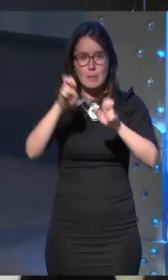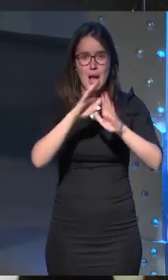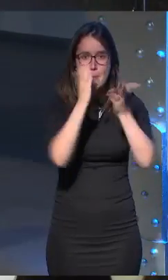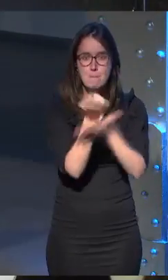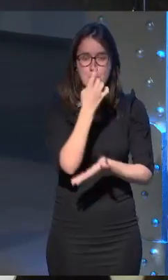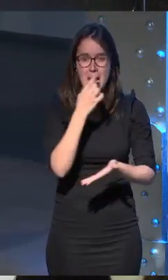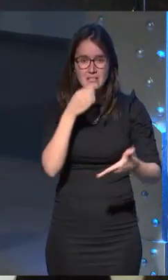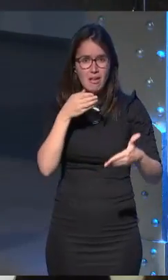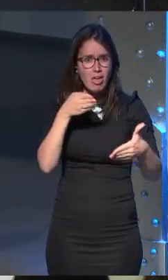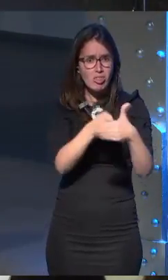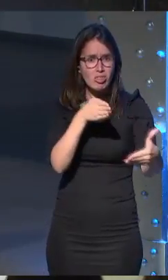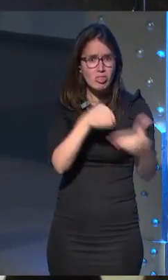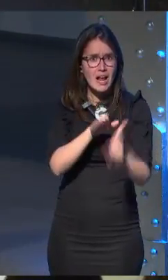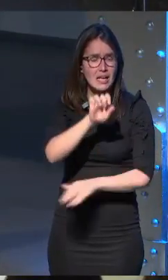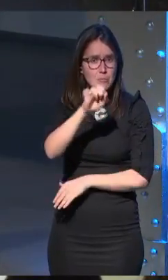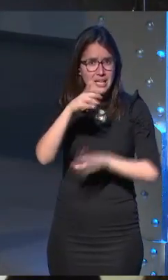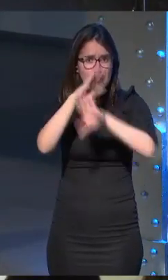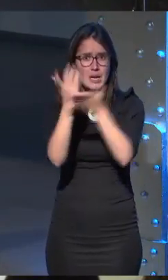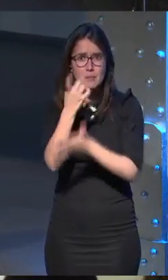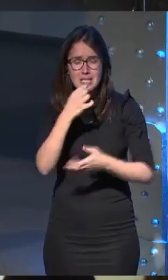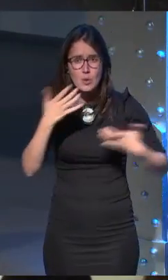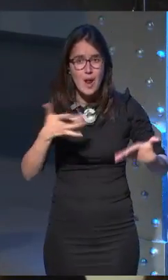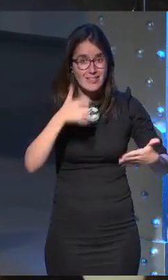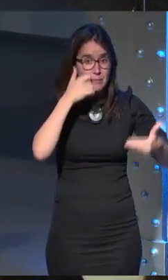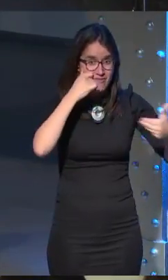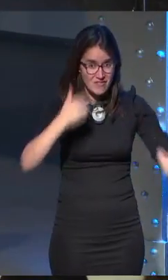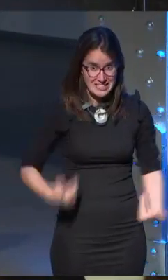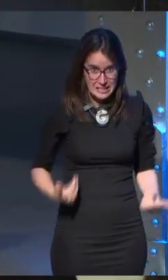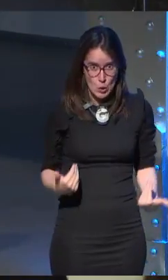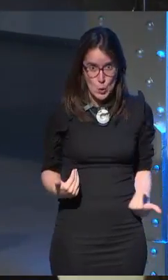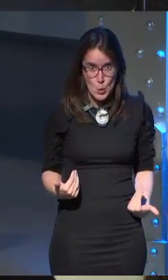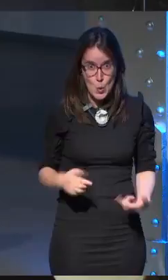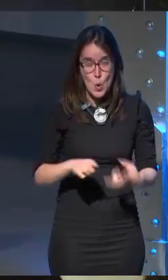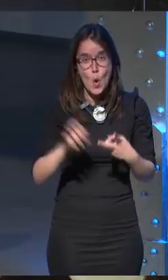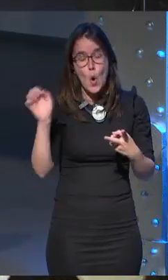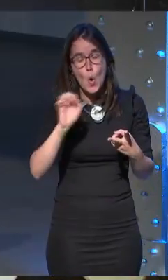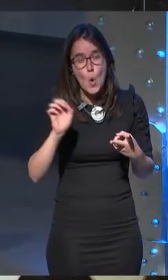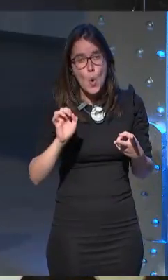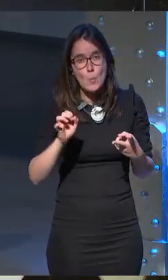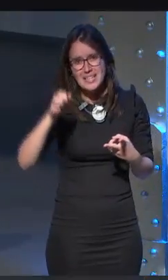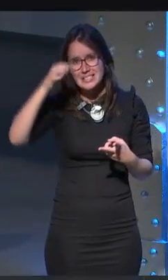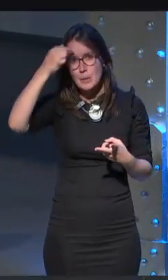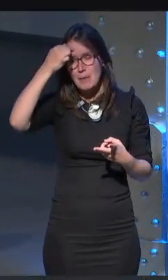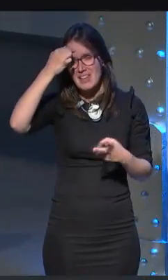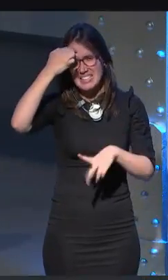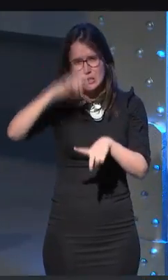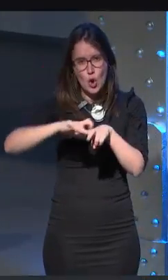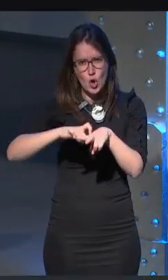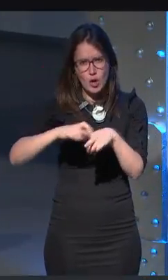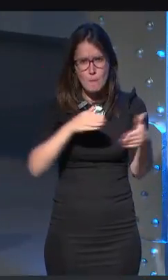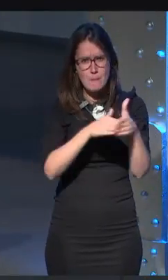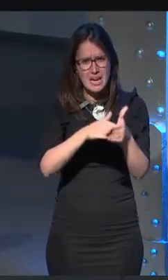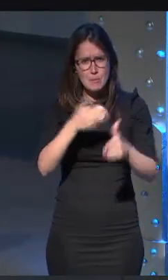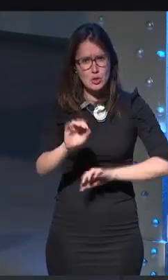about going to Mars, what is the main barrier to get there? Is it a physical barrier, or is it a mental one,